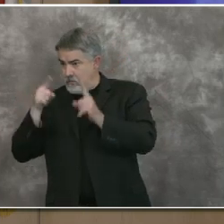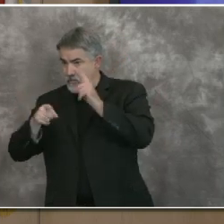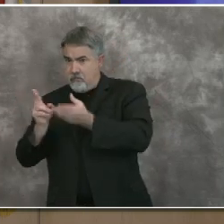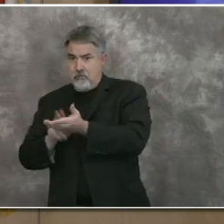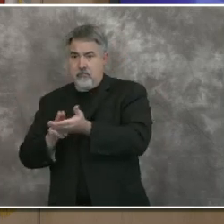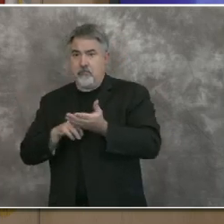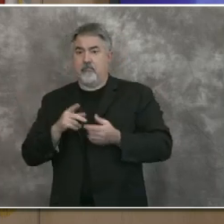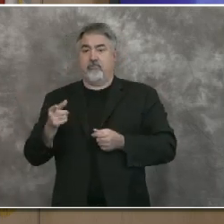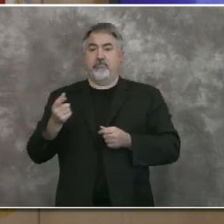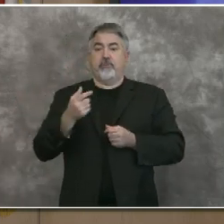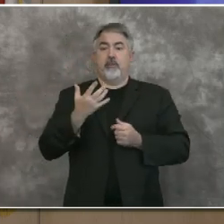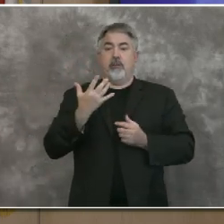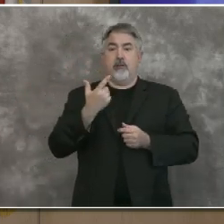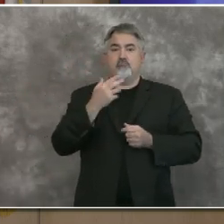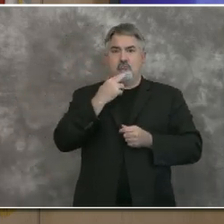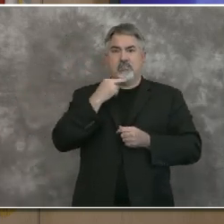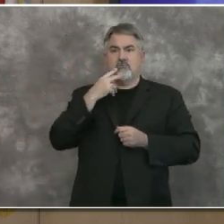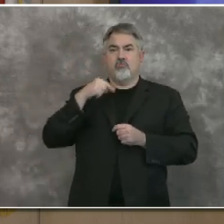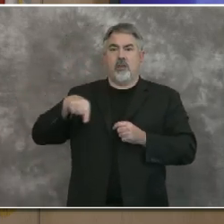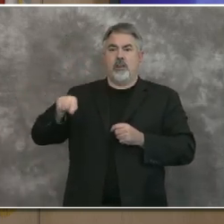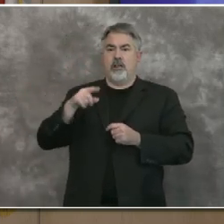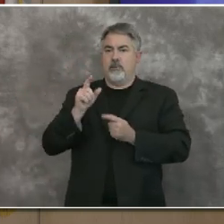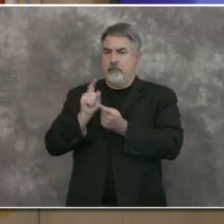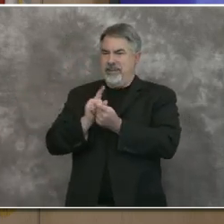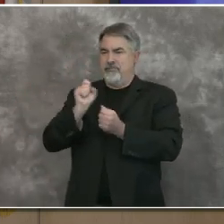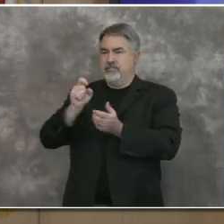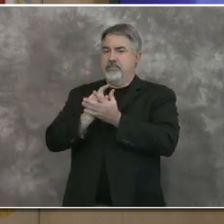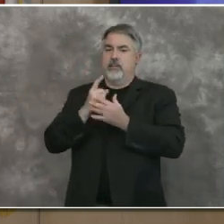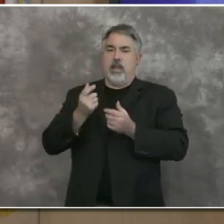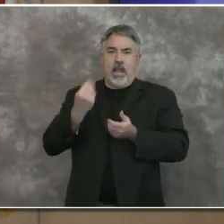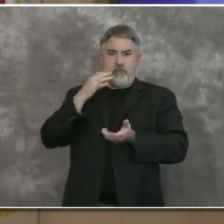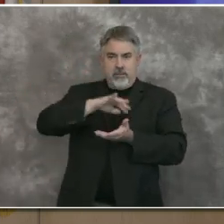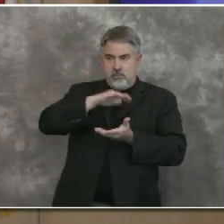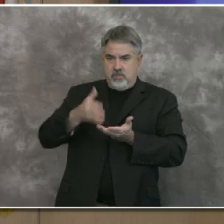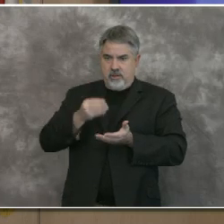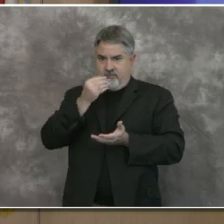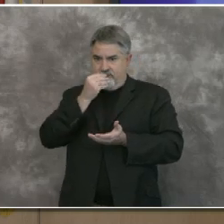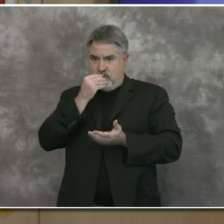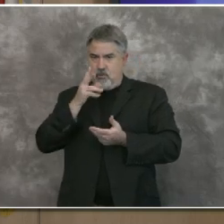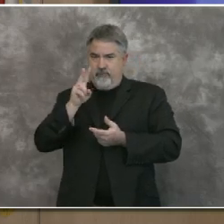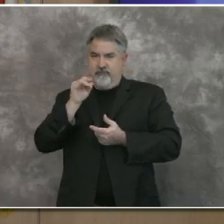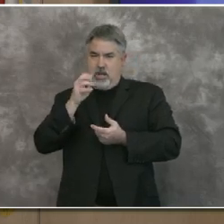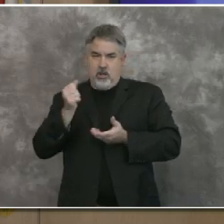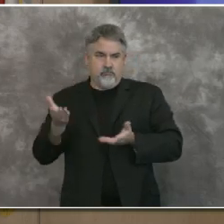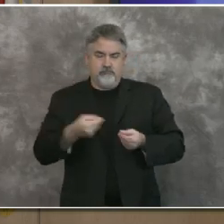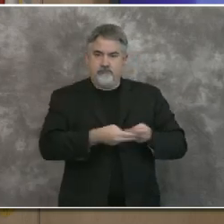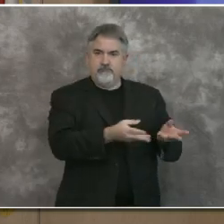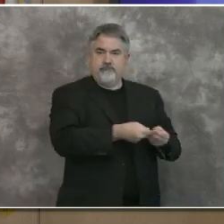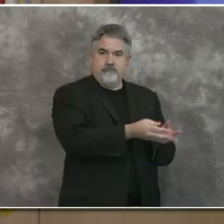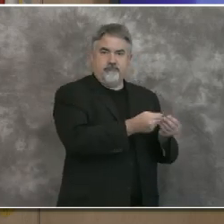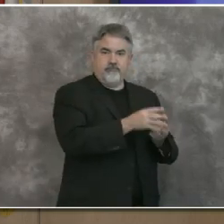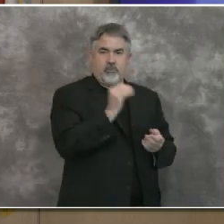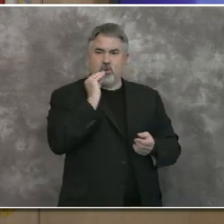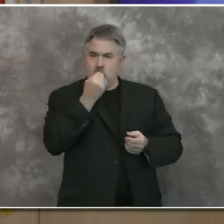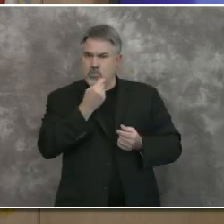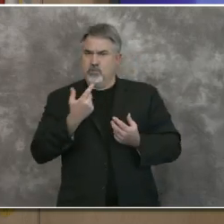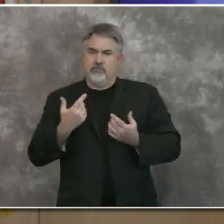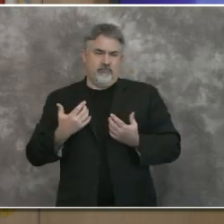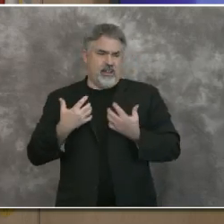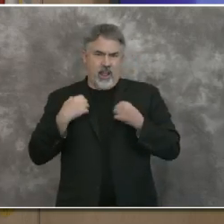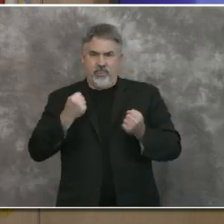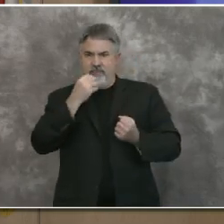the restaurants needed to be able to meet both the volume and the nutritional standards. They needed to use local produce and meats. They